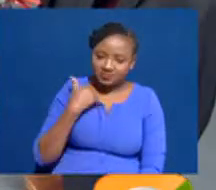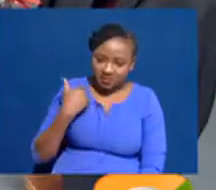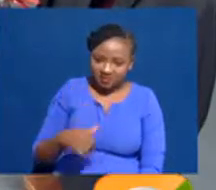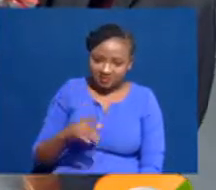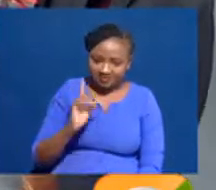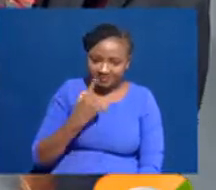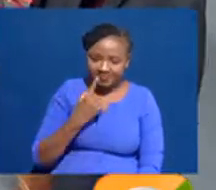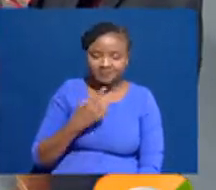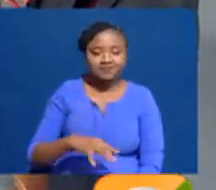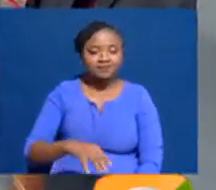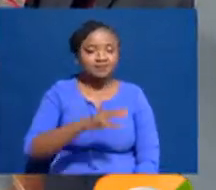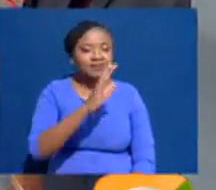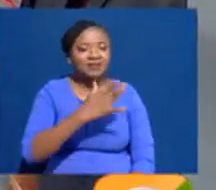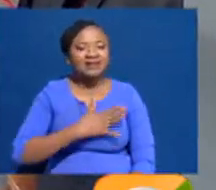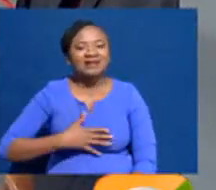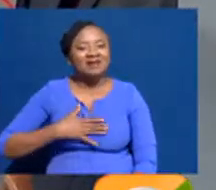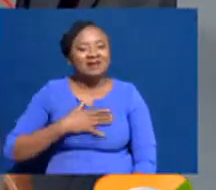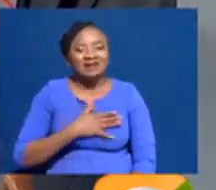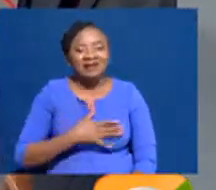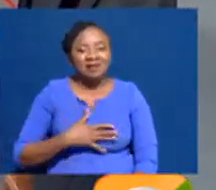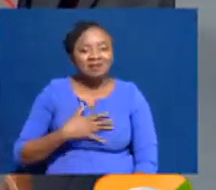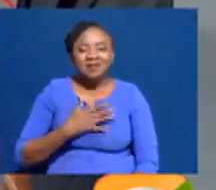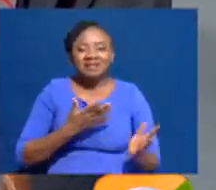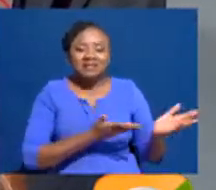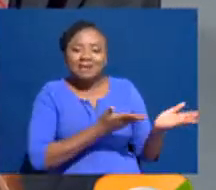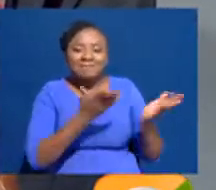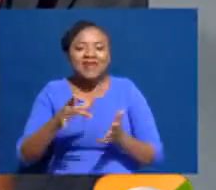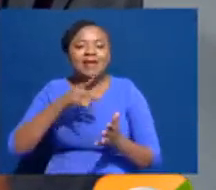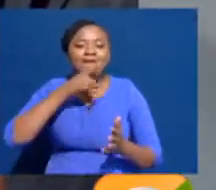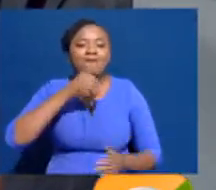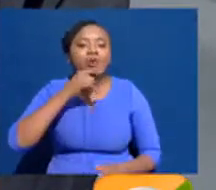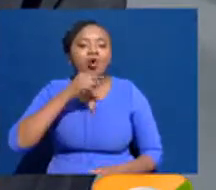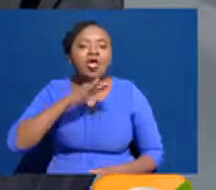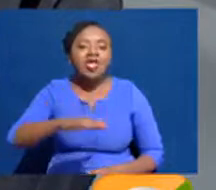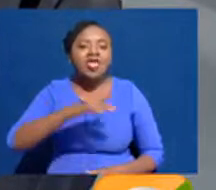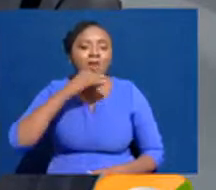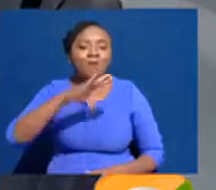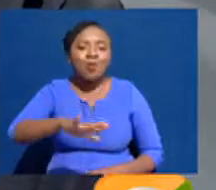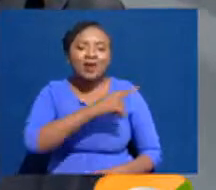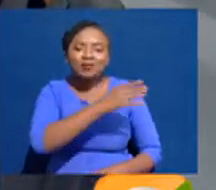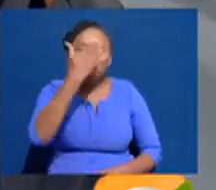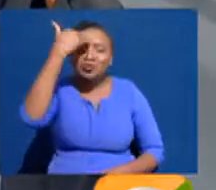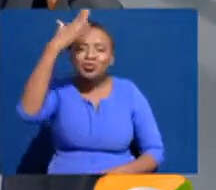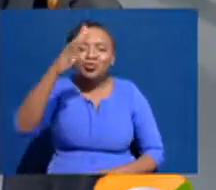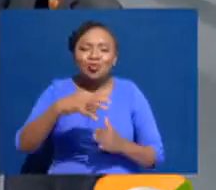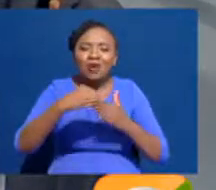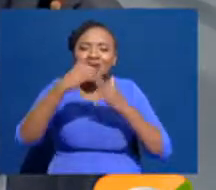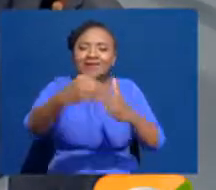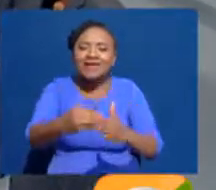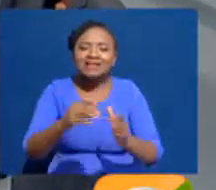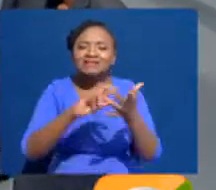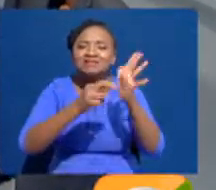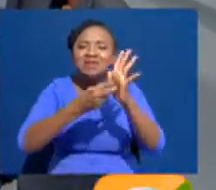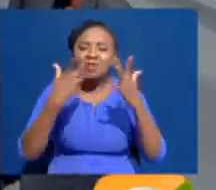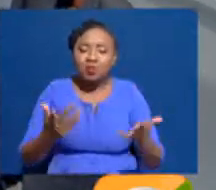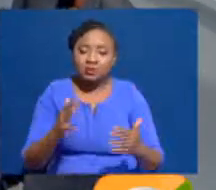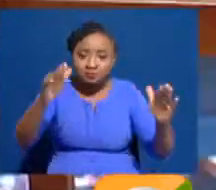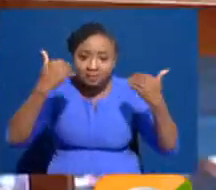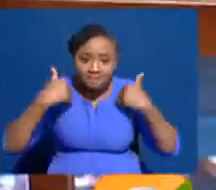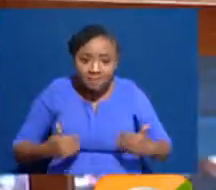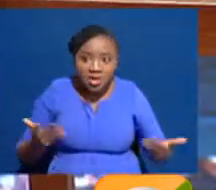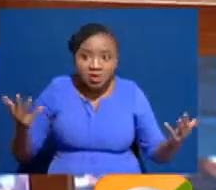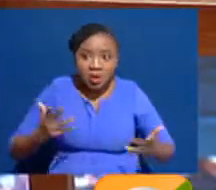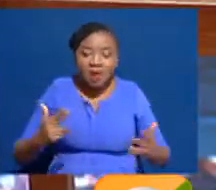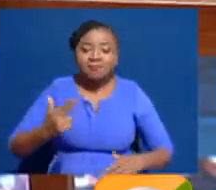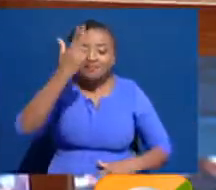Jeff, next time, don't bring me to debate a boy who doesn't understand what leadership is all about. Jeff, I was in Narok, walking